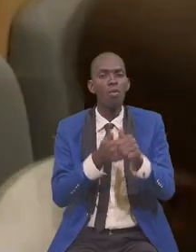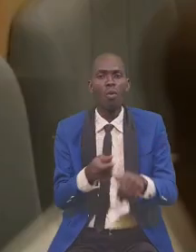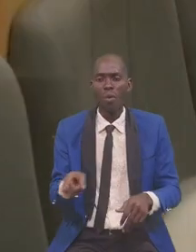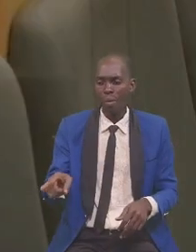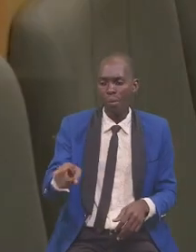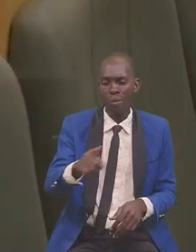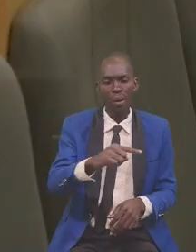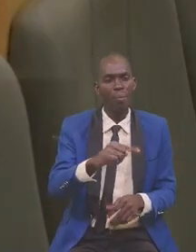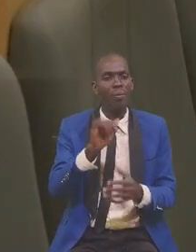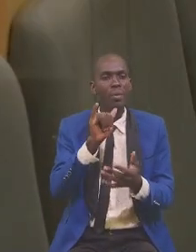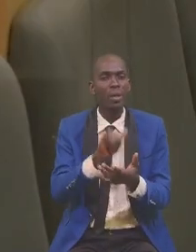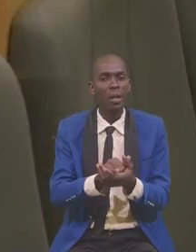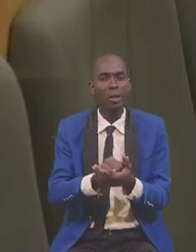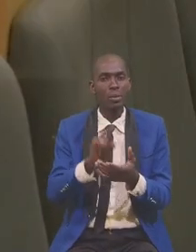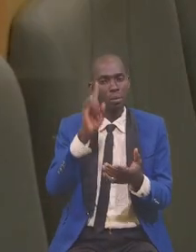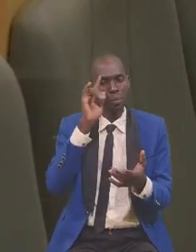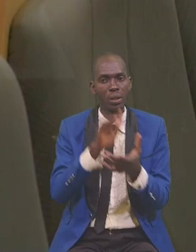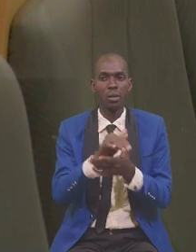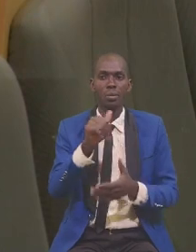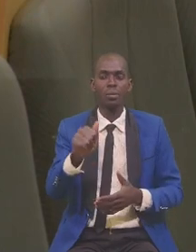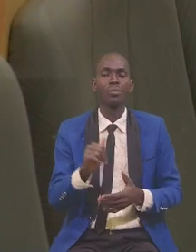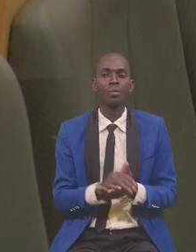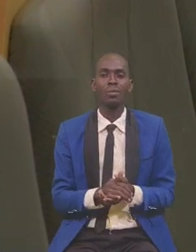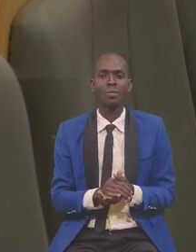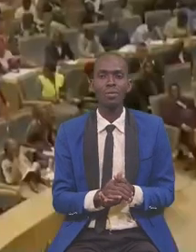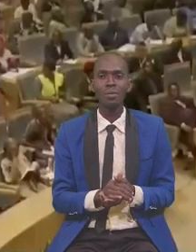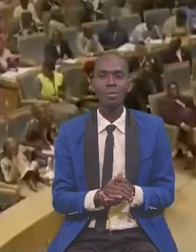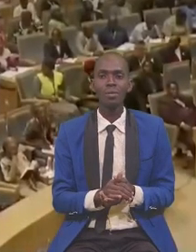Tell me now. Preach to me.